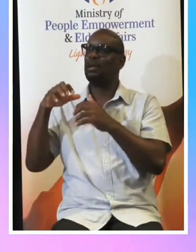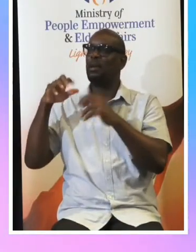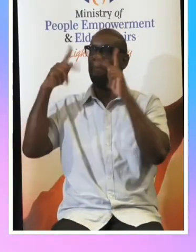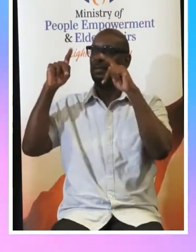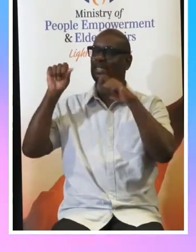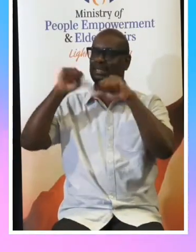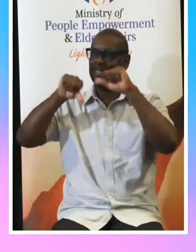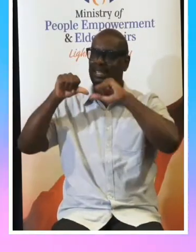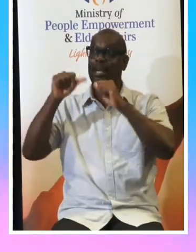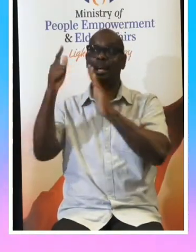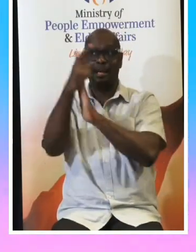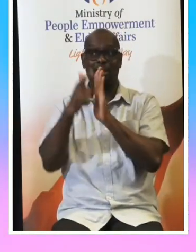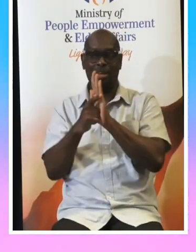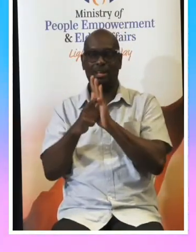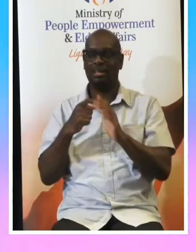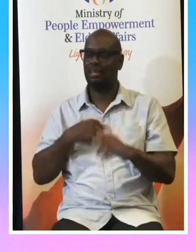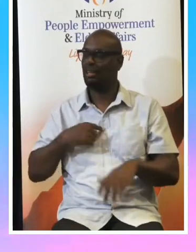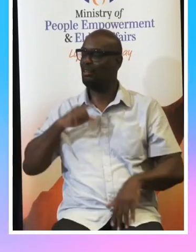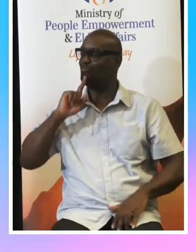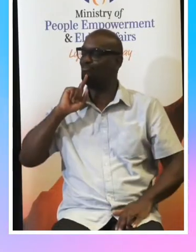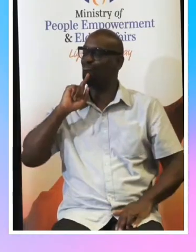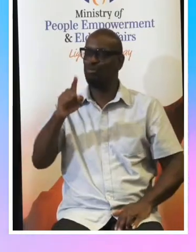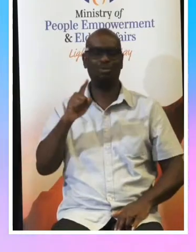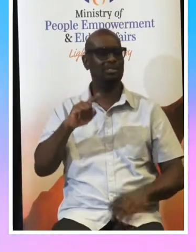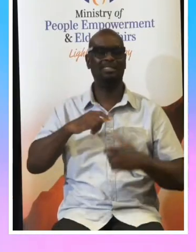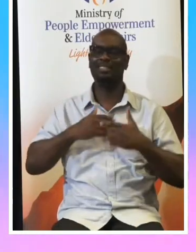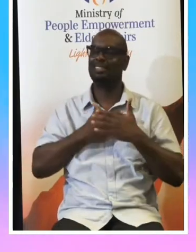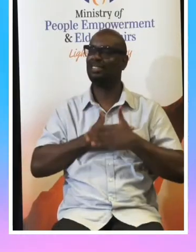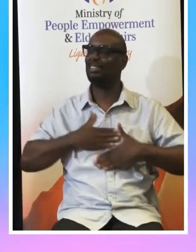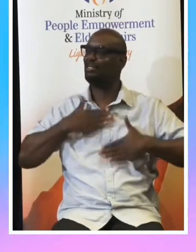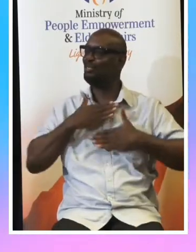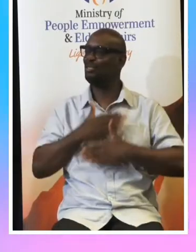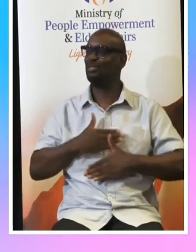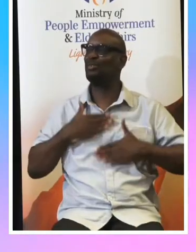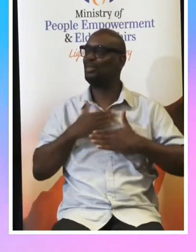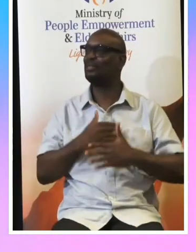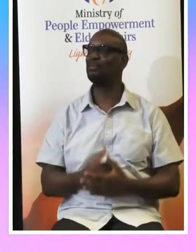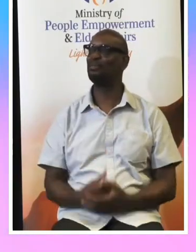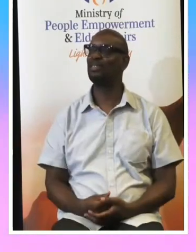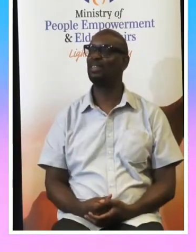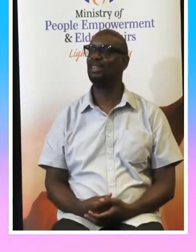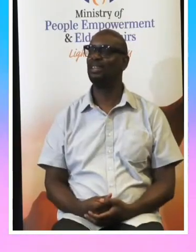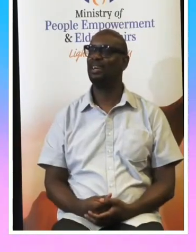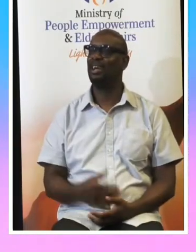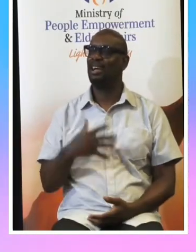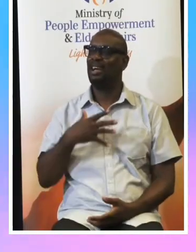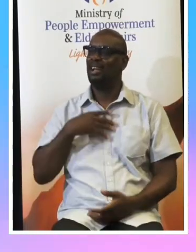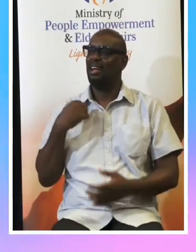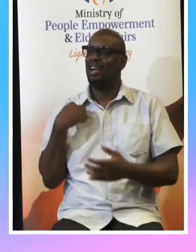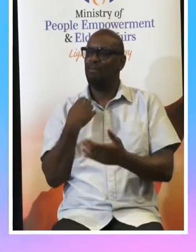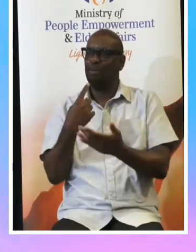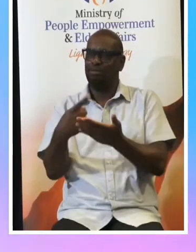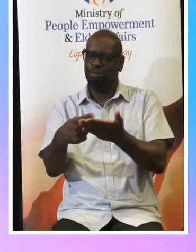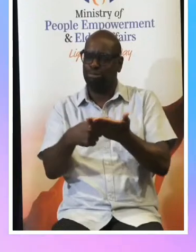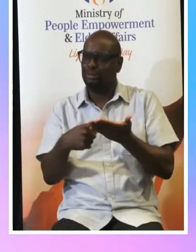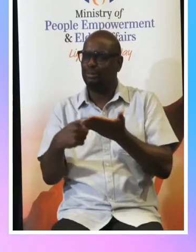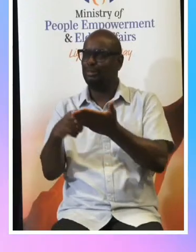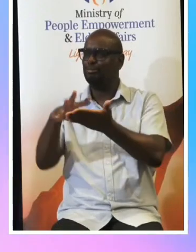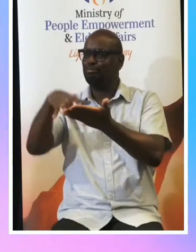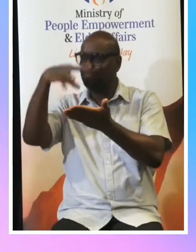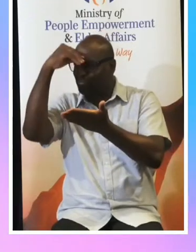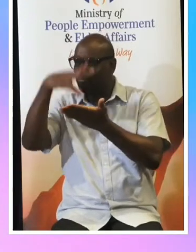one, thoroughly enjoyed it. Here I was engaged on issues that had long held my attention and